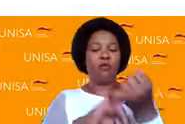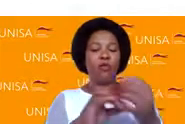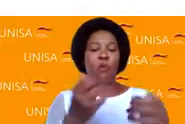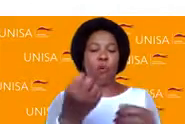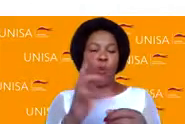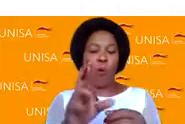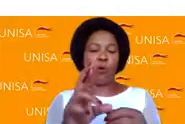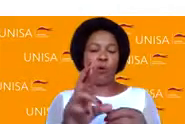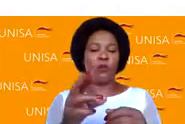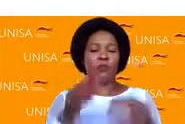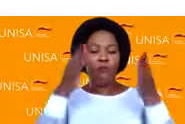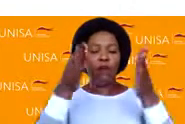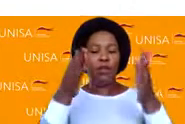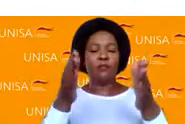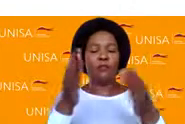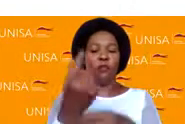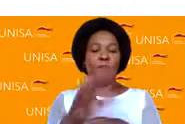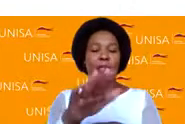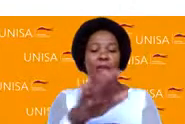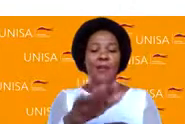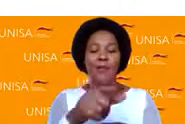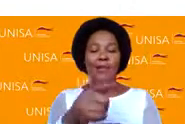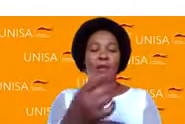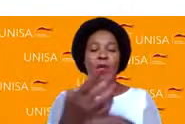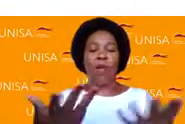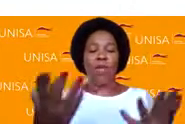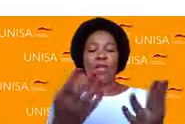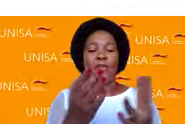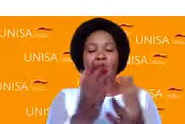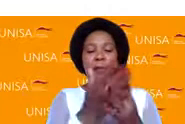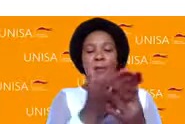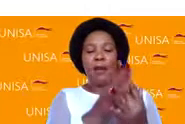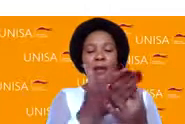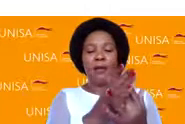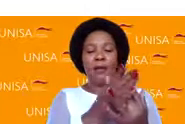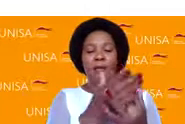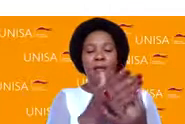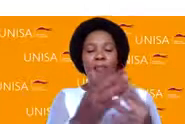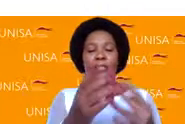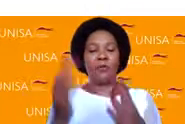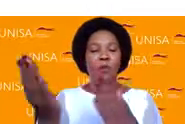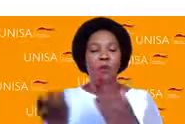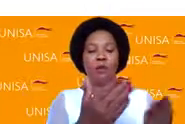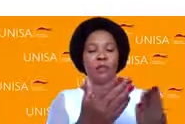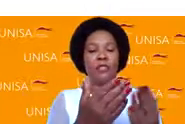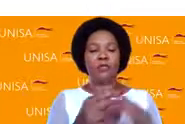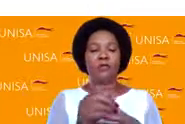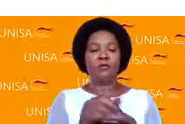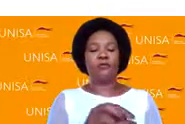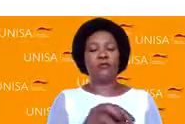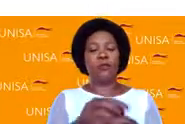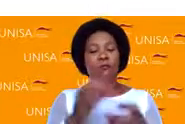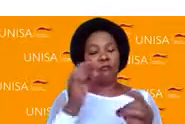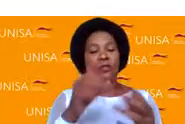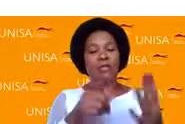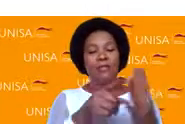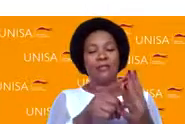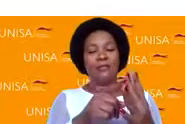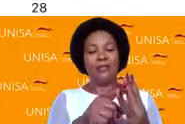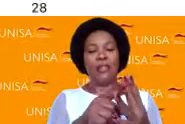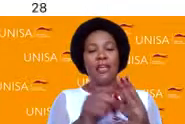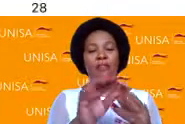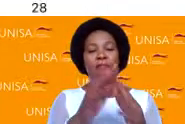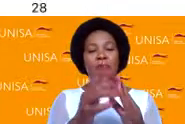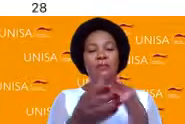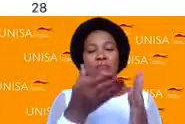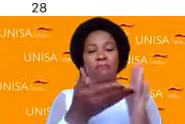this area here in the middle, and that's where the welcome message is. So you'll notice there's always will be some sections. There will be a